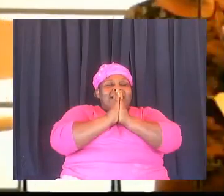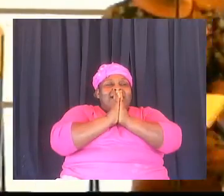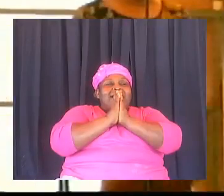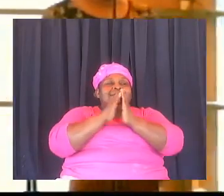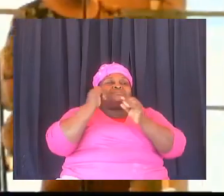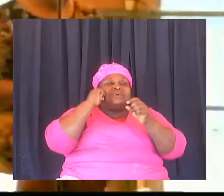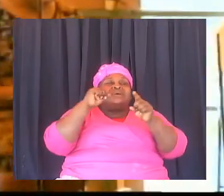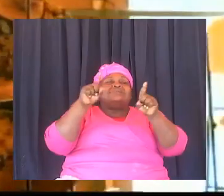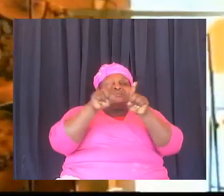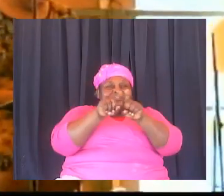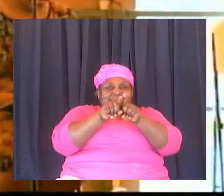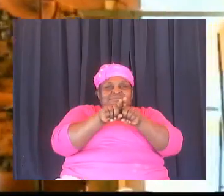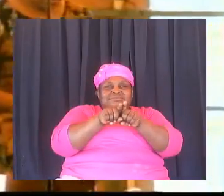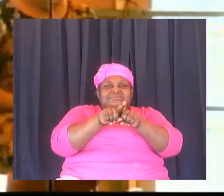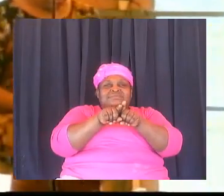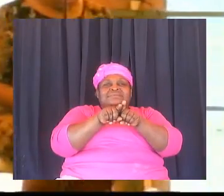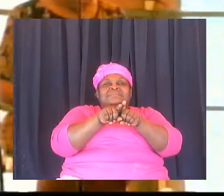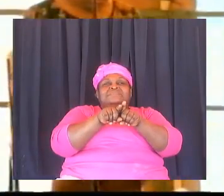Sister Pamela over there?